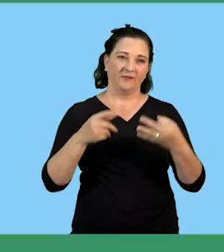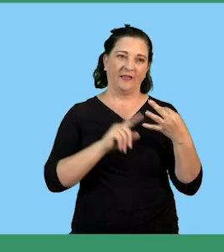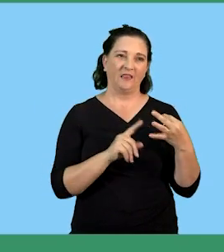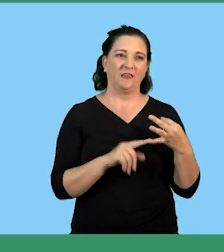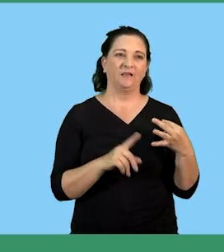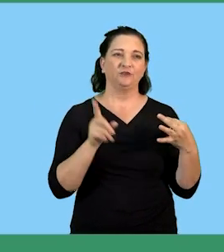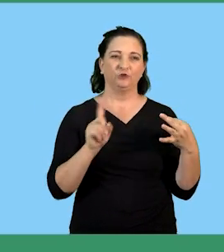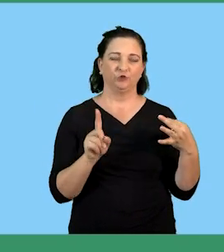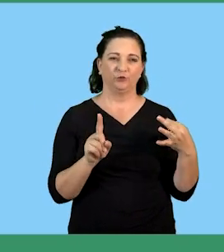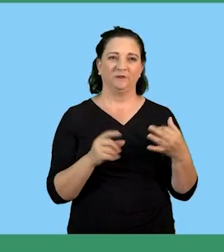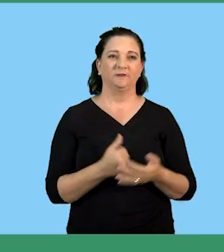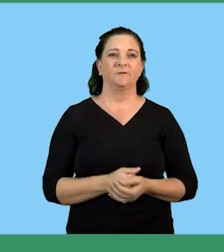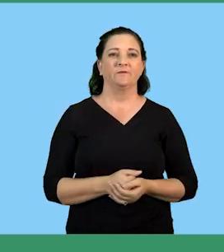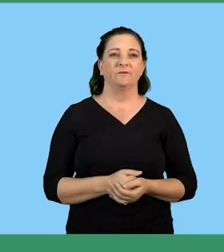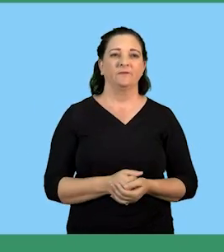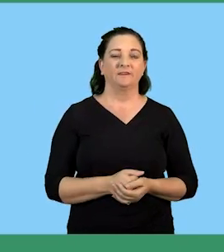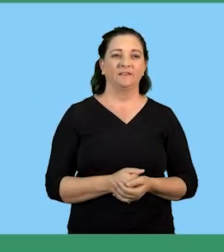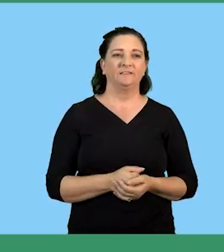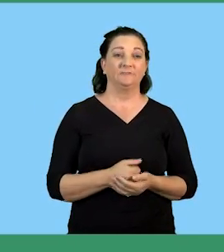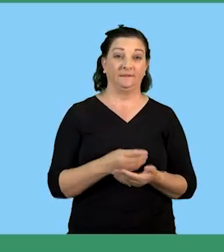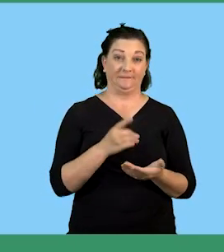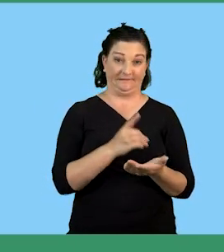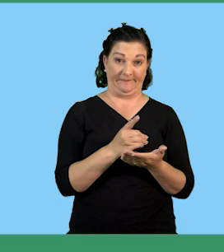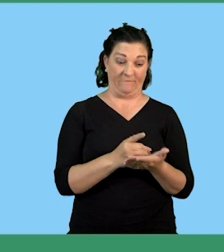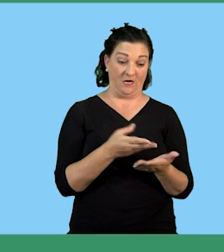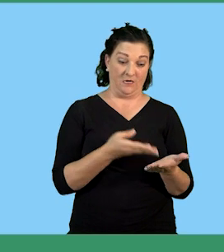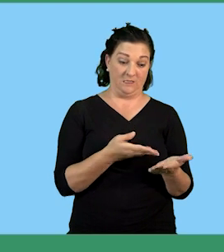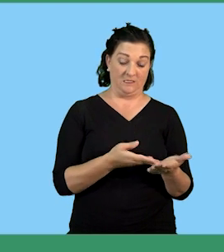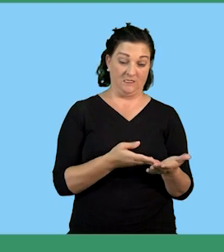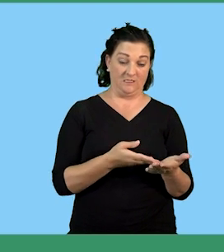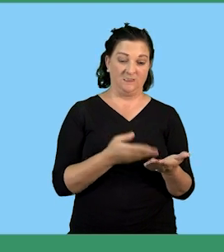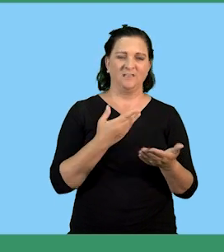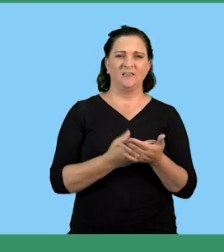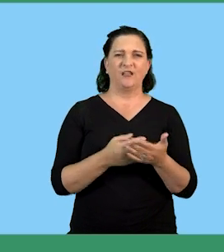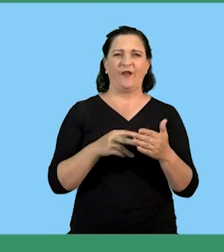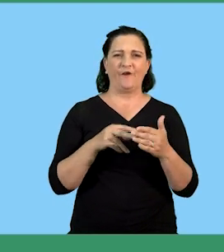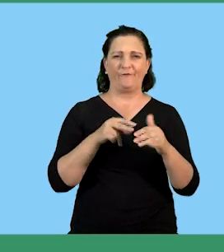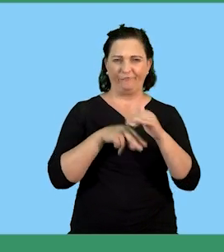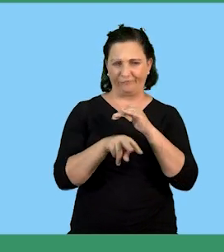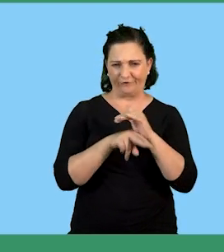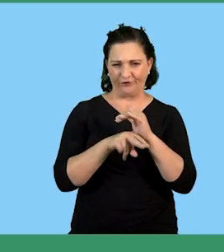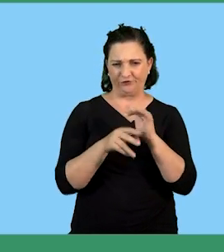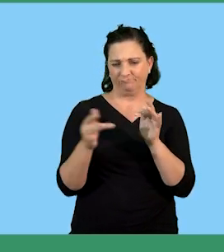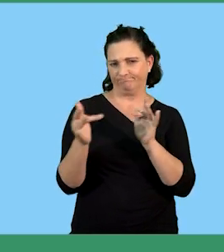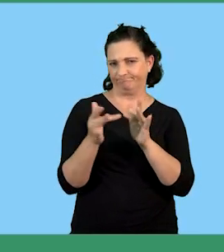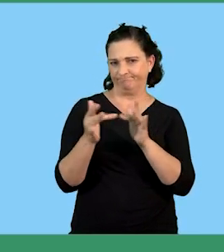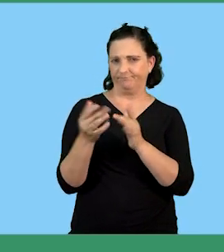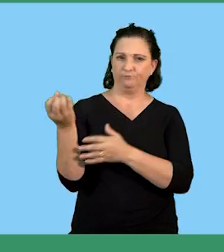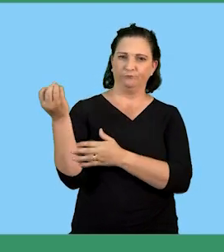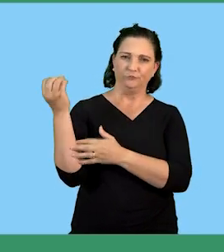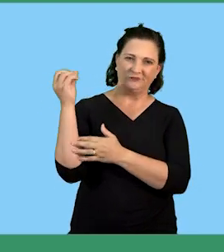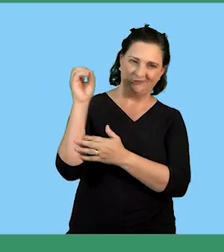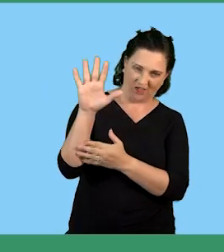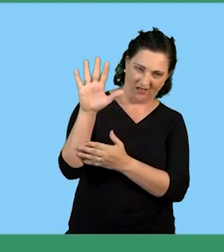third one is a device that takes a video signal and projects images. So here's our